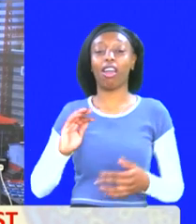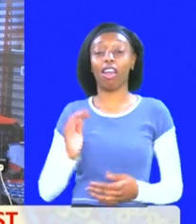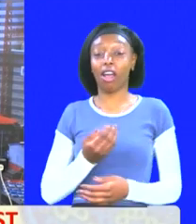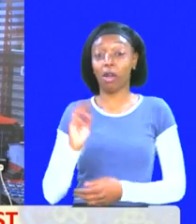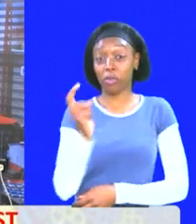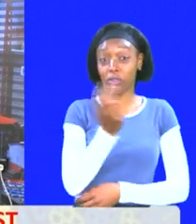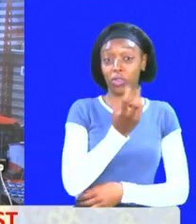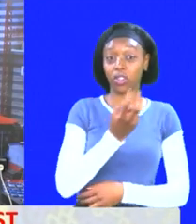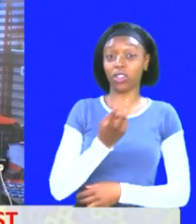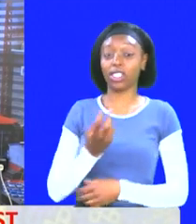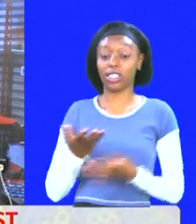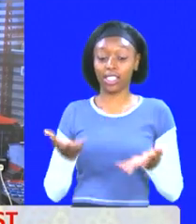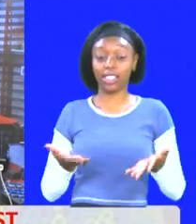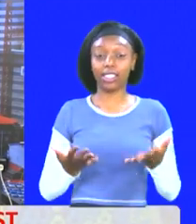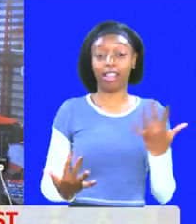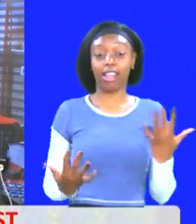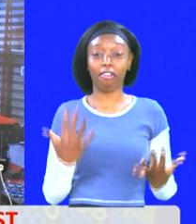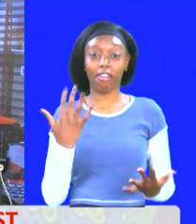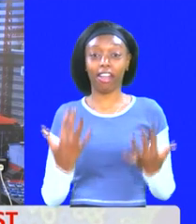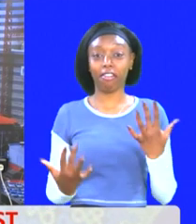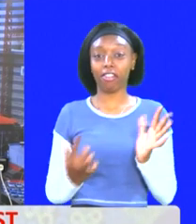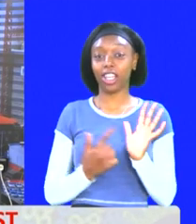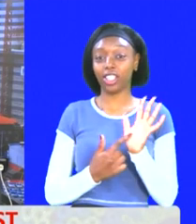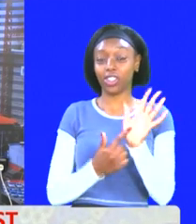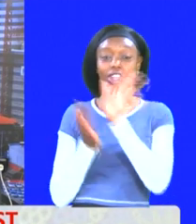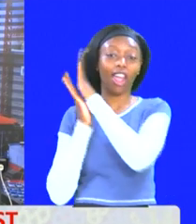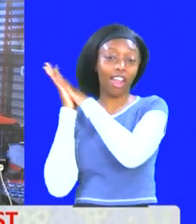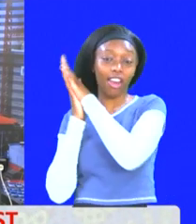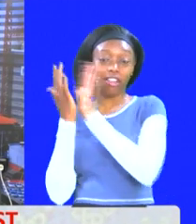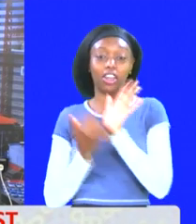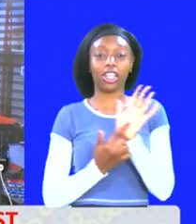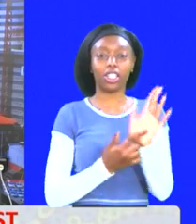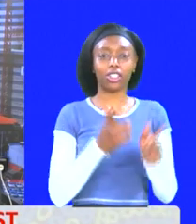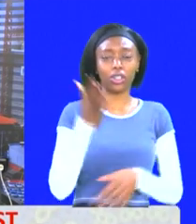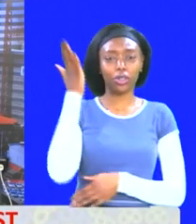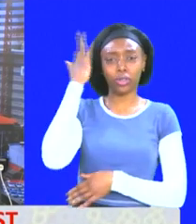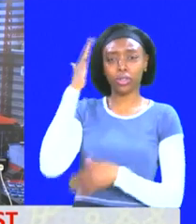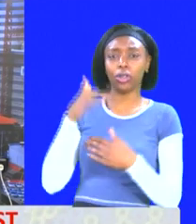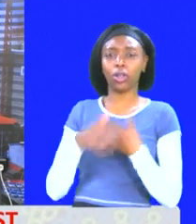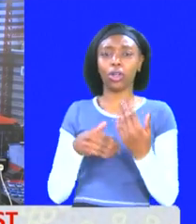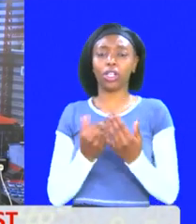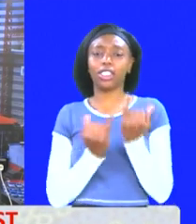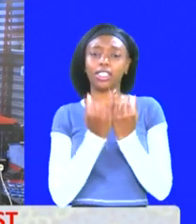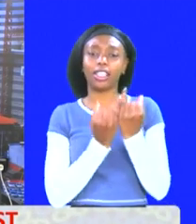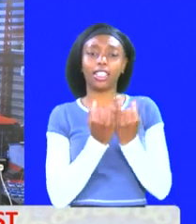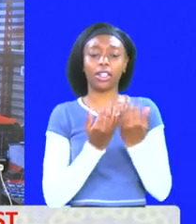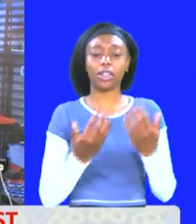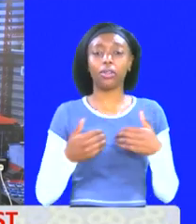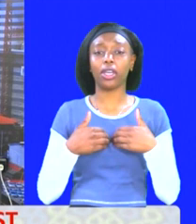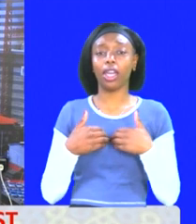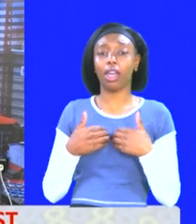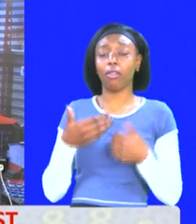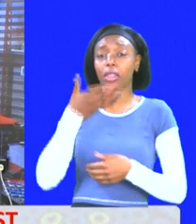Viewers. This is another exciting episode. This is the Reggae Fest. I'm not doing every Sunday from 10 p.m. We have this lady committee